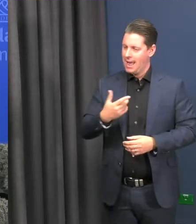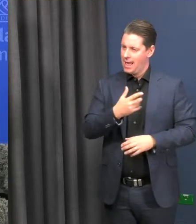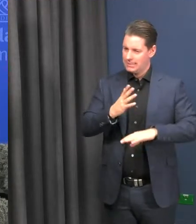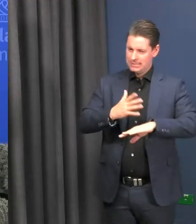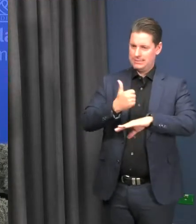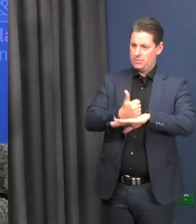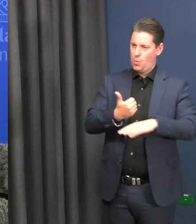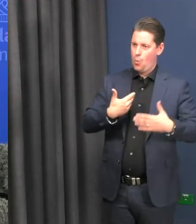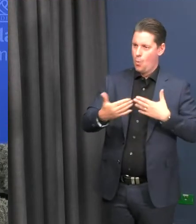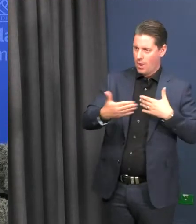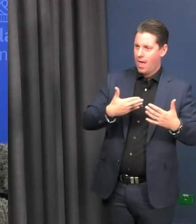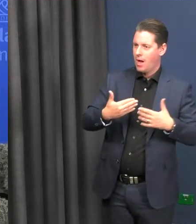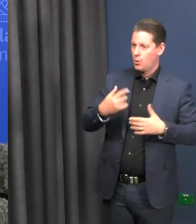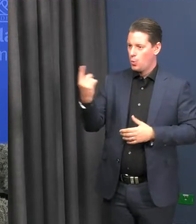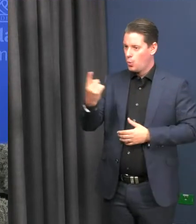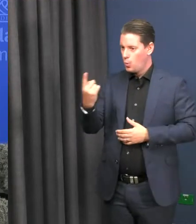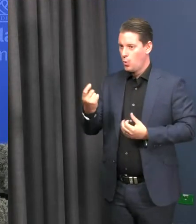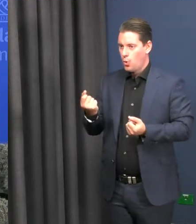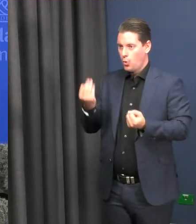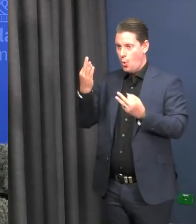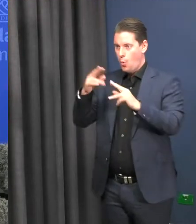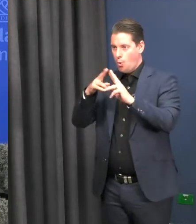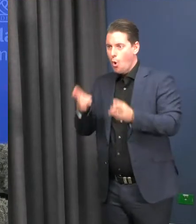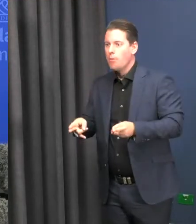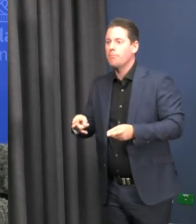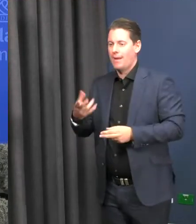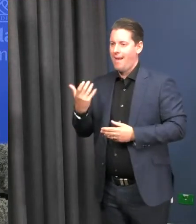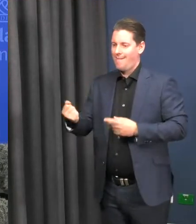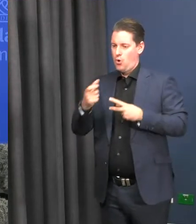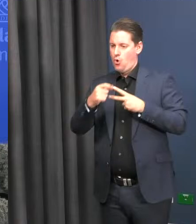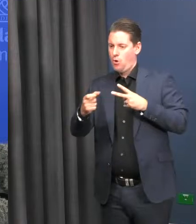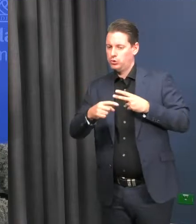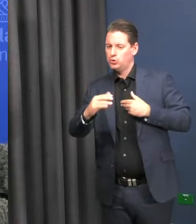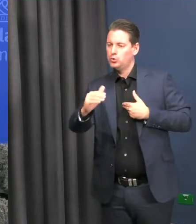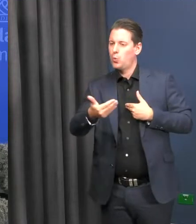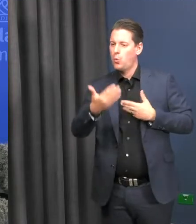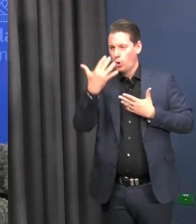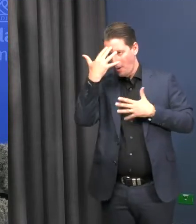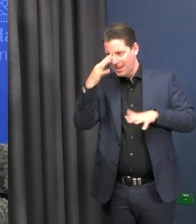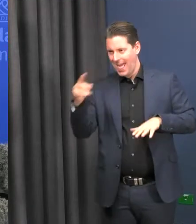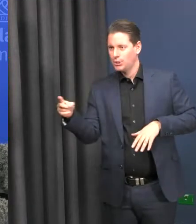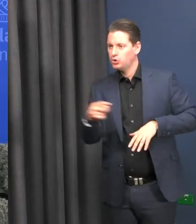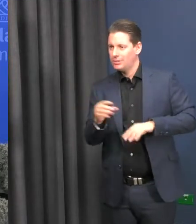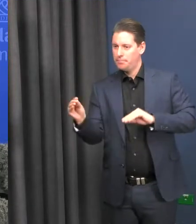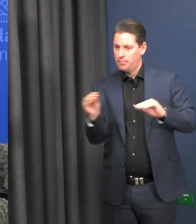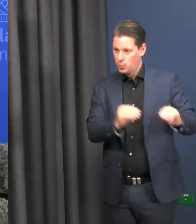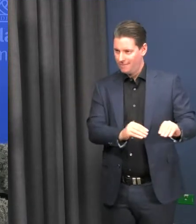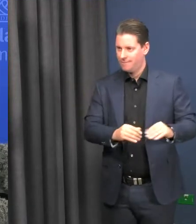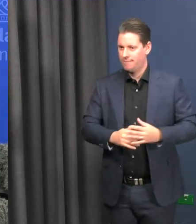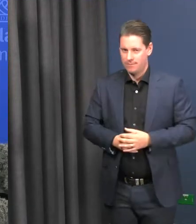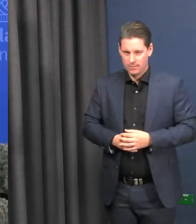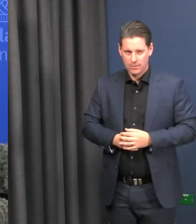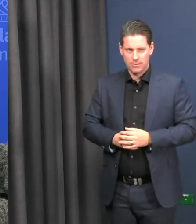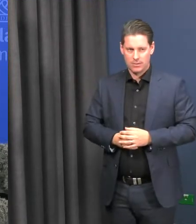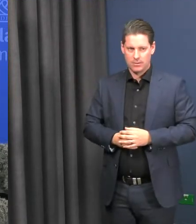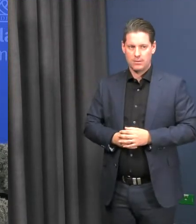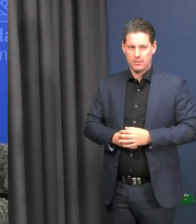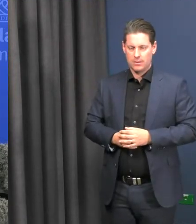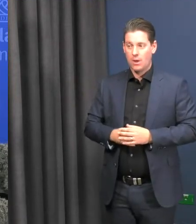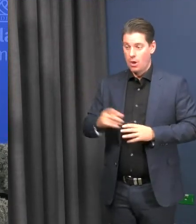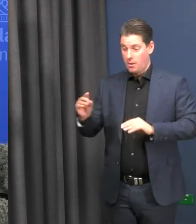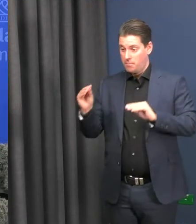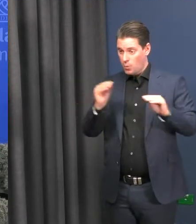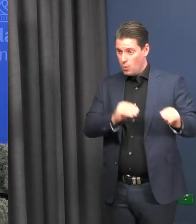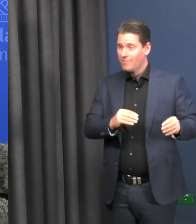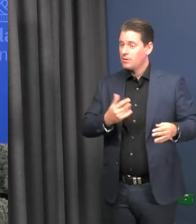every person who is vulnerable, who is sleeping rough, will be able to have that short-term accommodation. And then we redouble our efforts to do a few things, and that